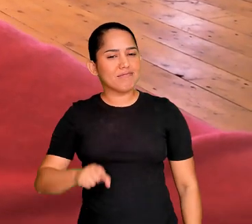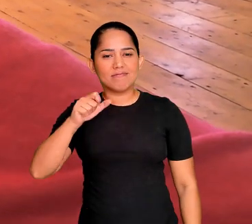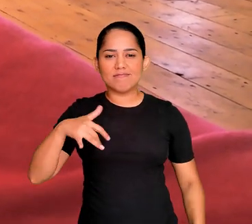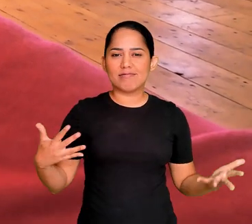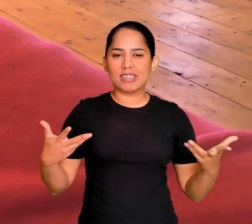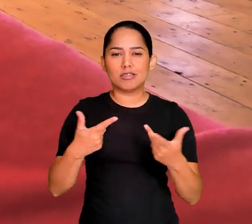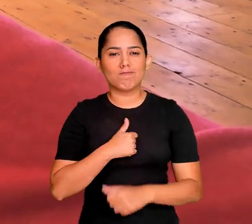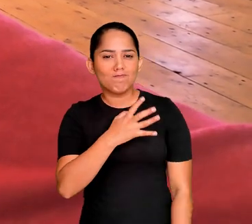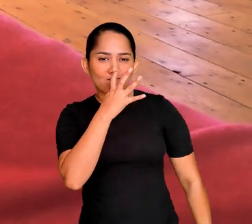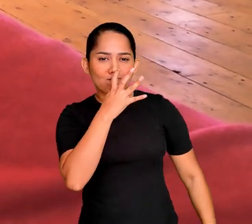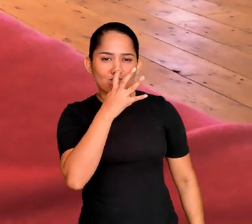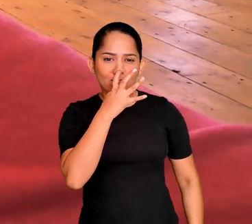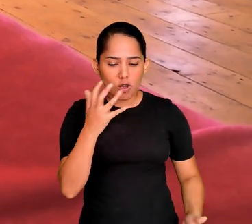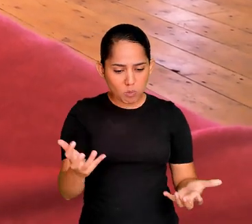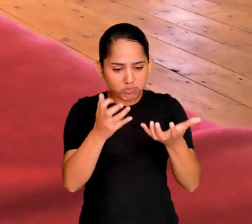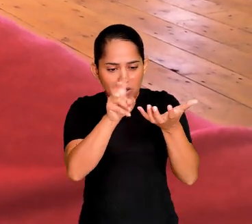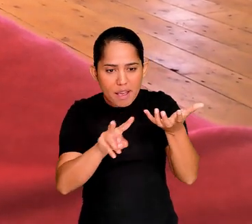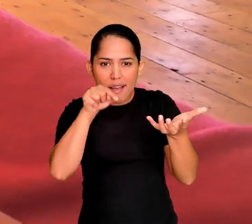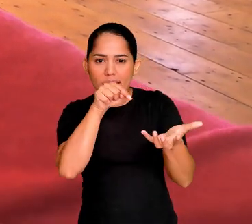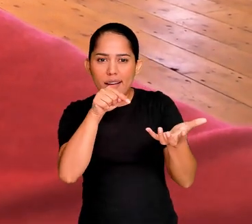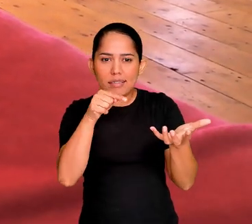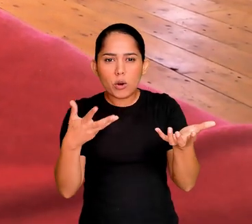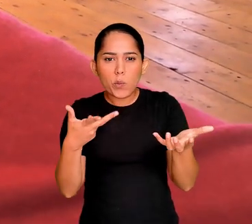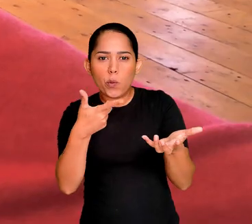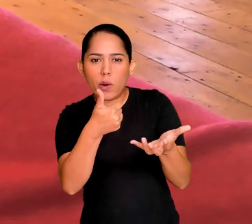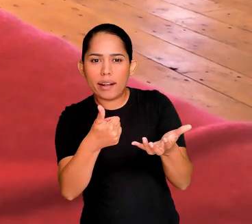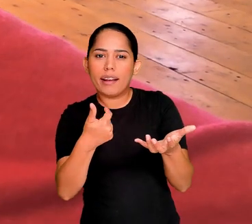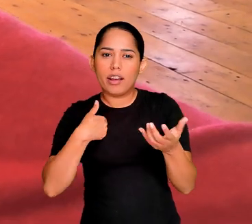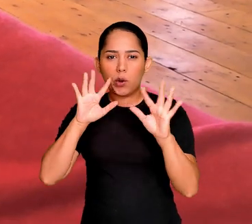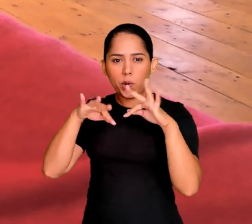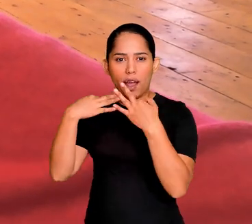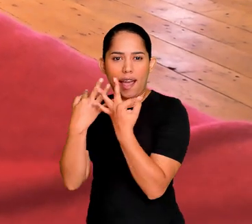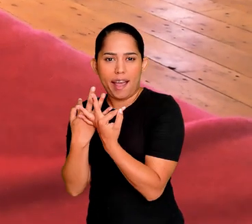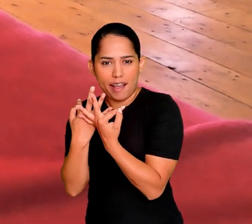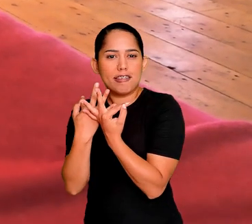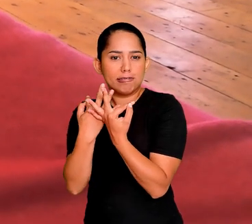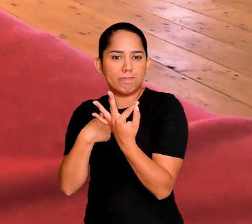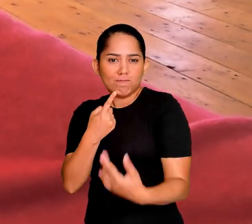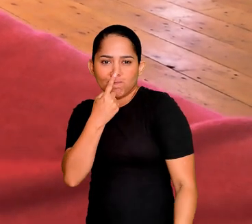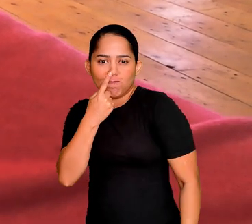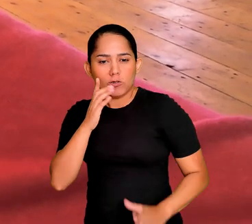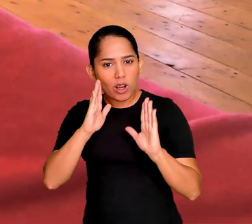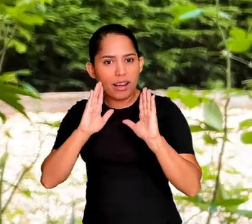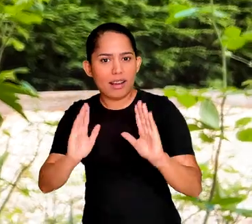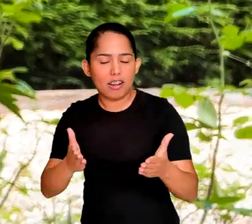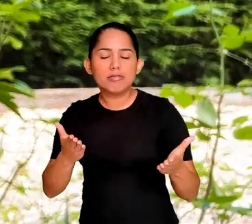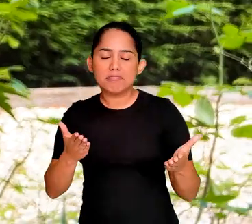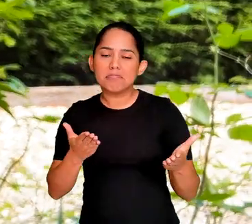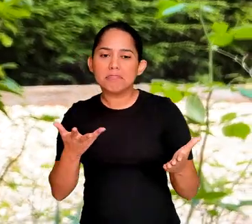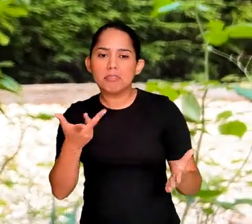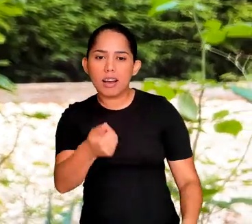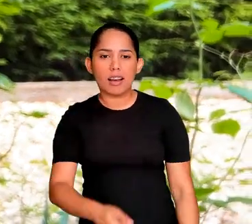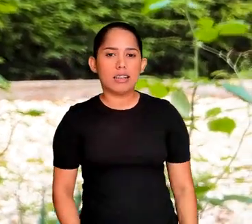It really is inspirational, and the quality of the vegetables in particular that I'm familiar with is exceptional. I'm in